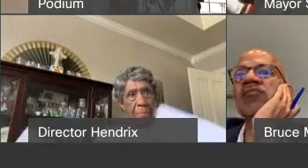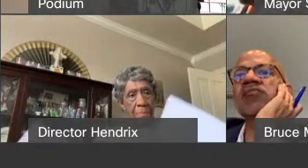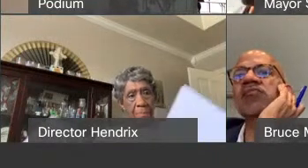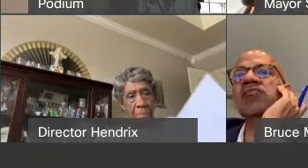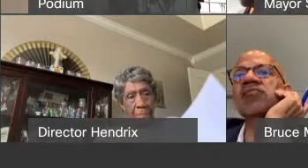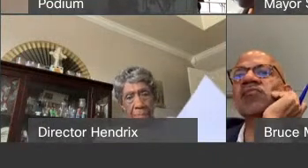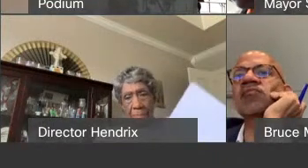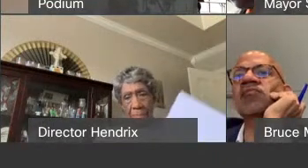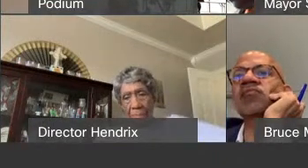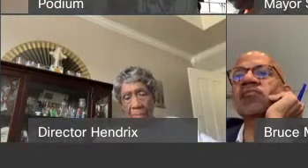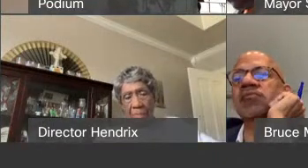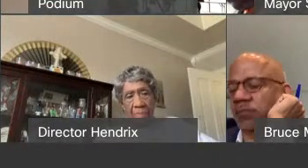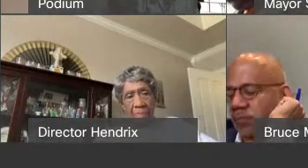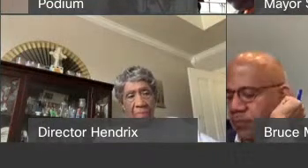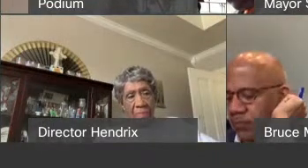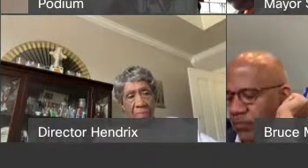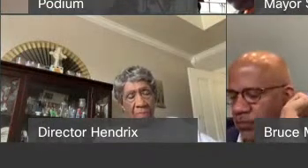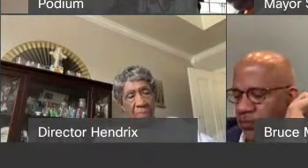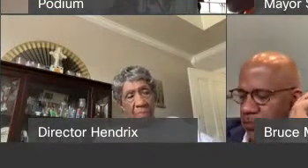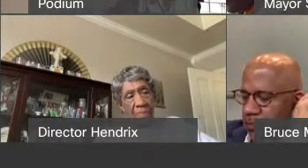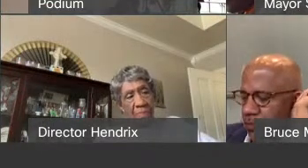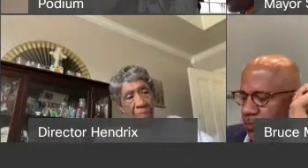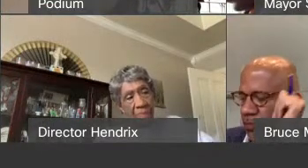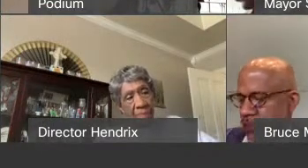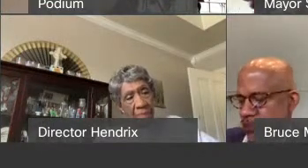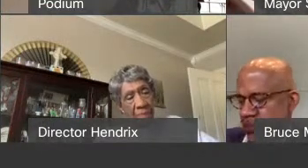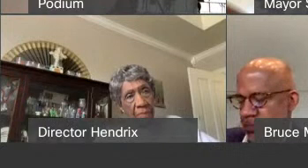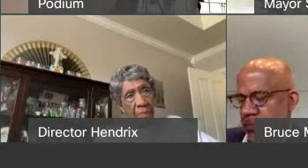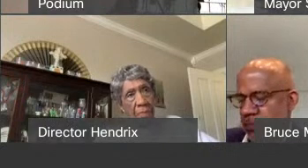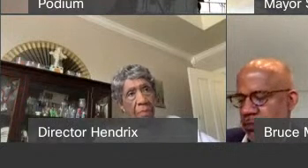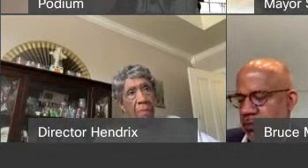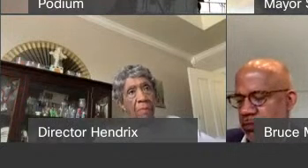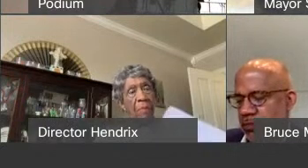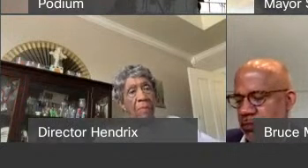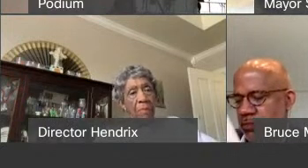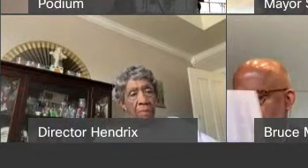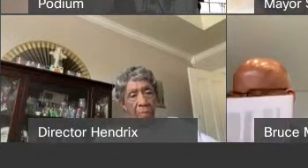am. Yes, ma'am. Item 6, New Well Development.